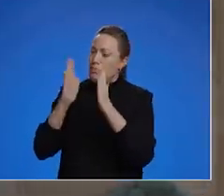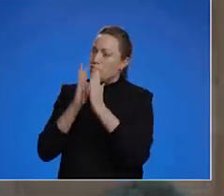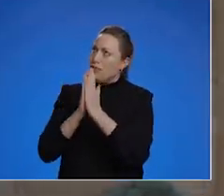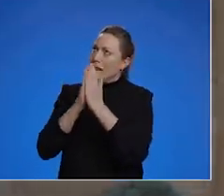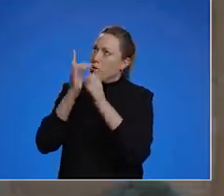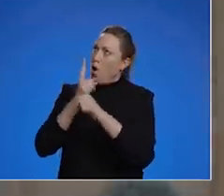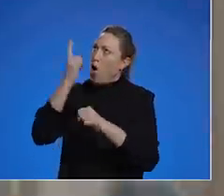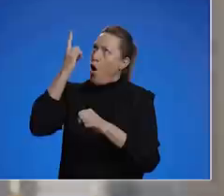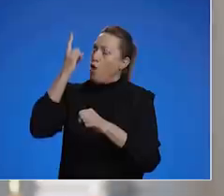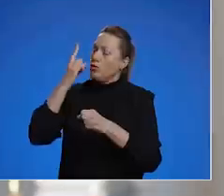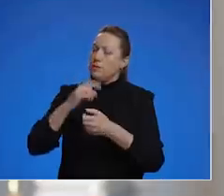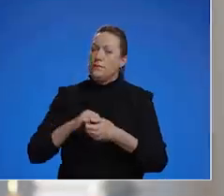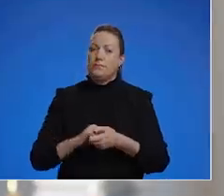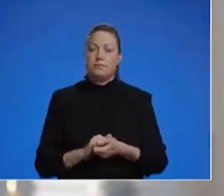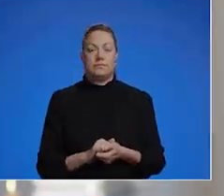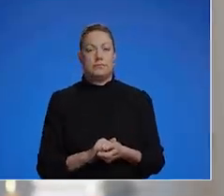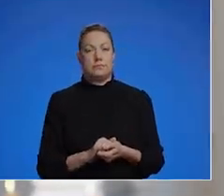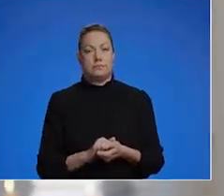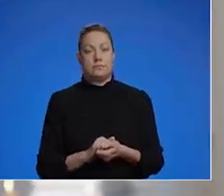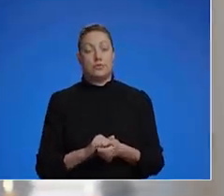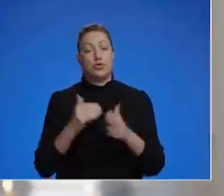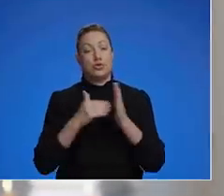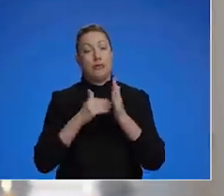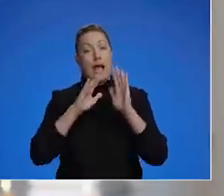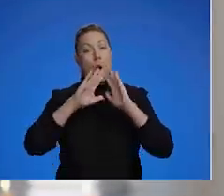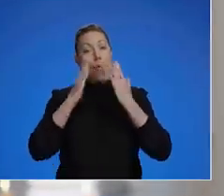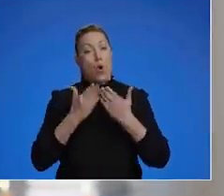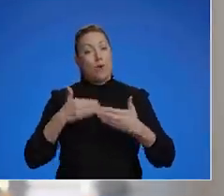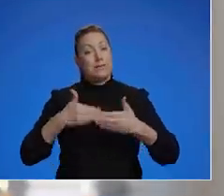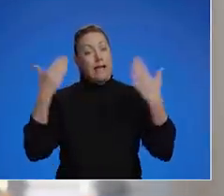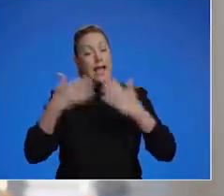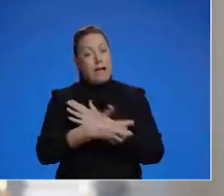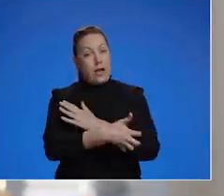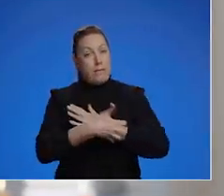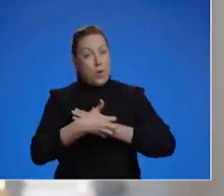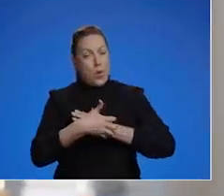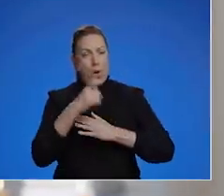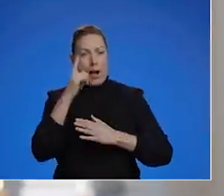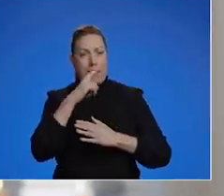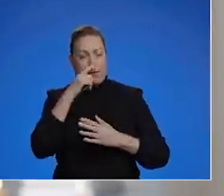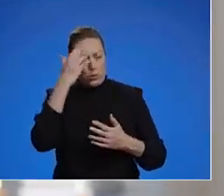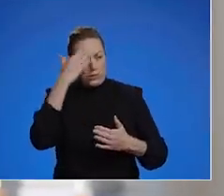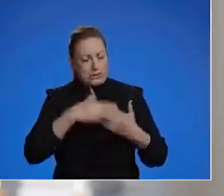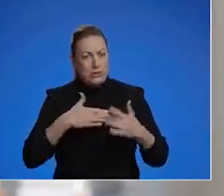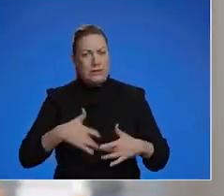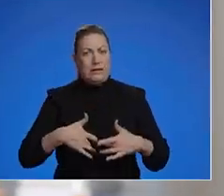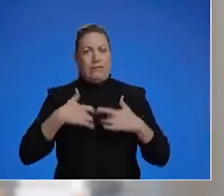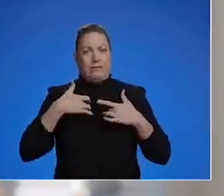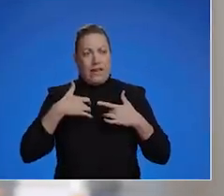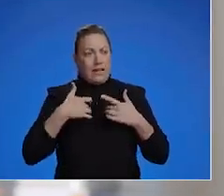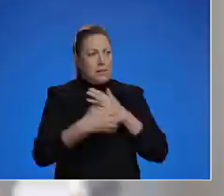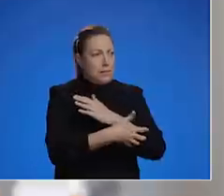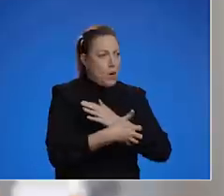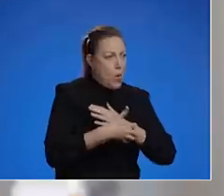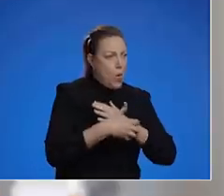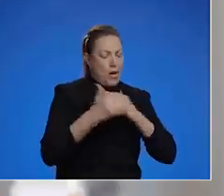all. On this World Day of the Poor, that all who experience poverty and injustice